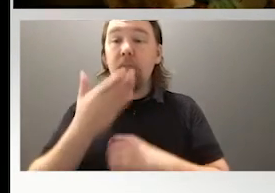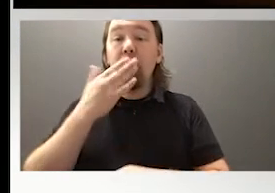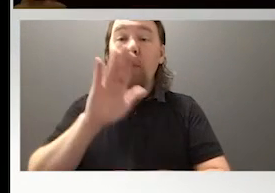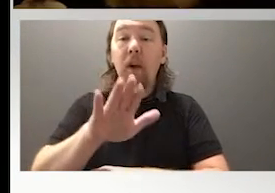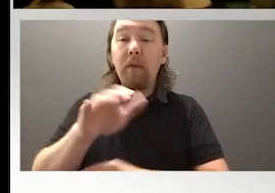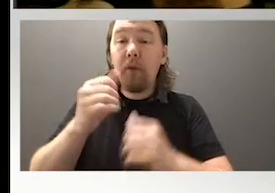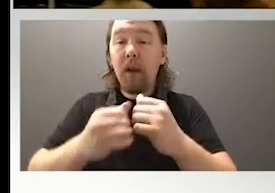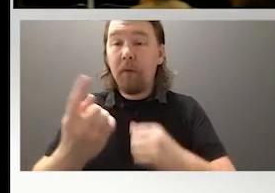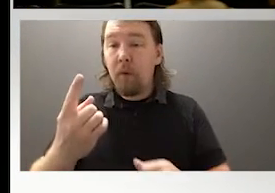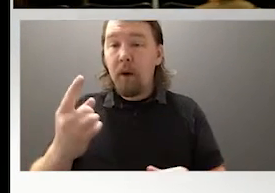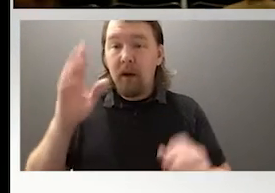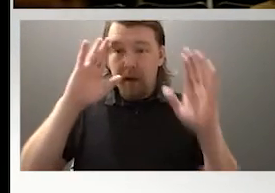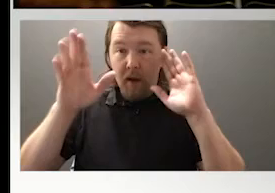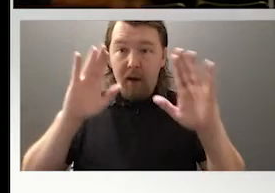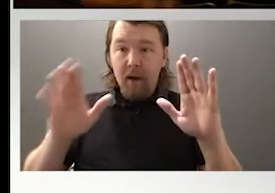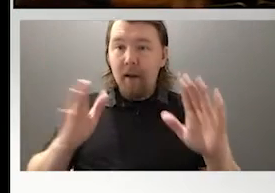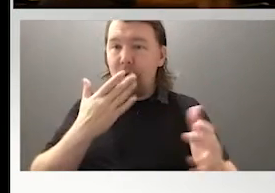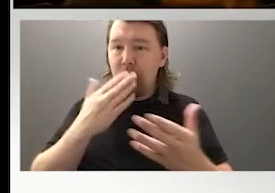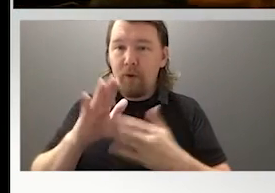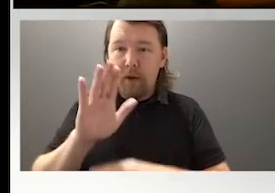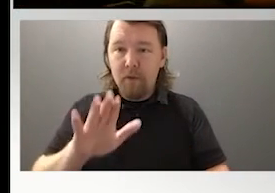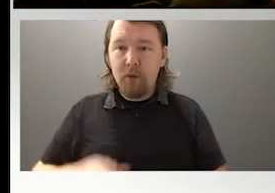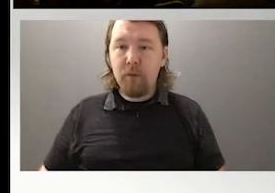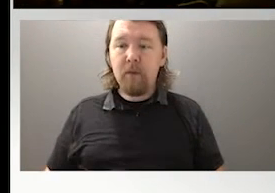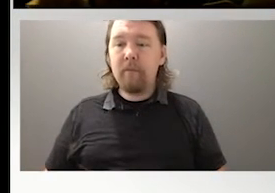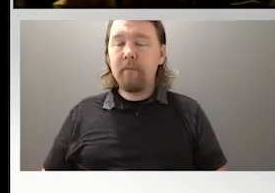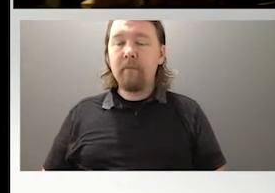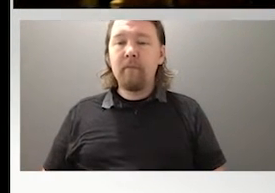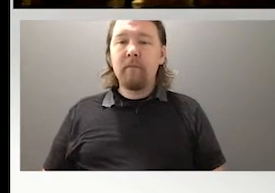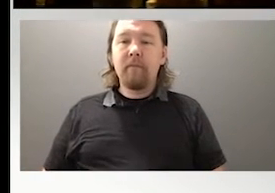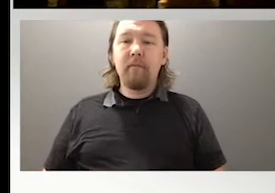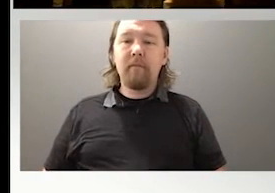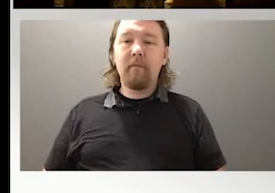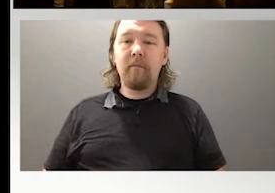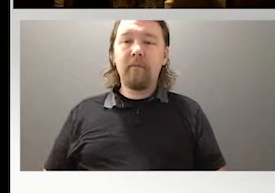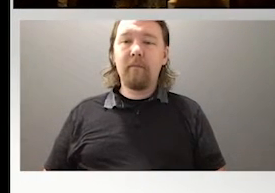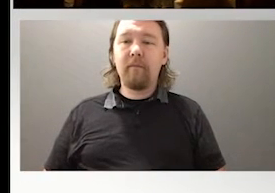Good afternoon, everyone. Hello, good afternoon.